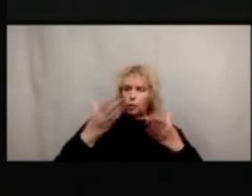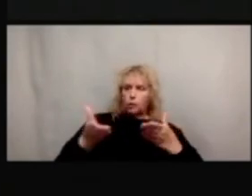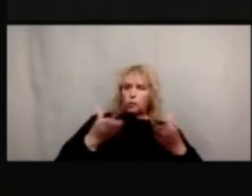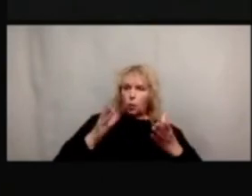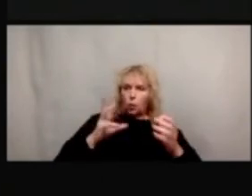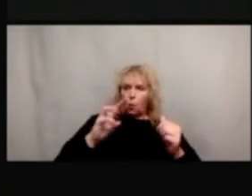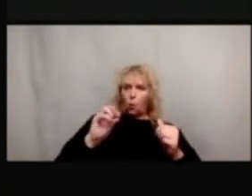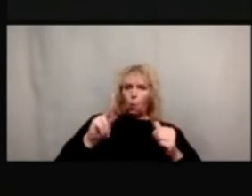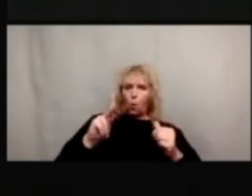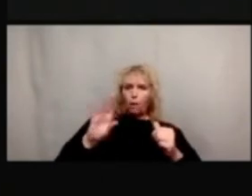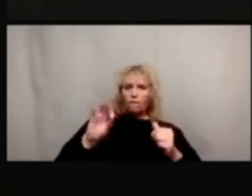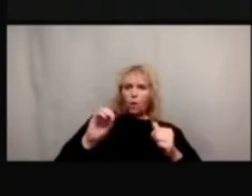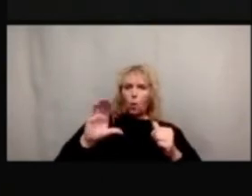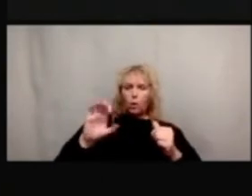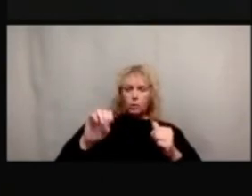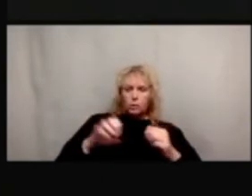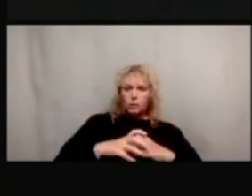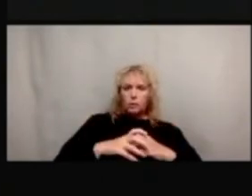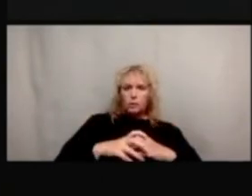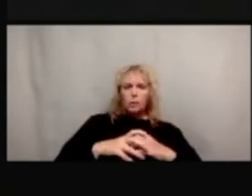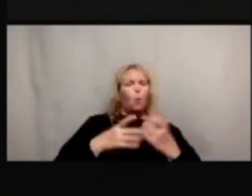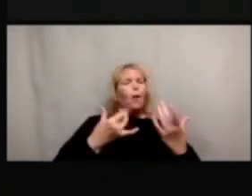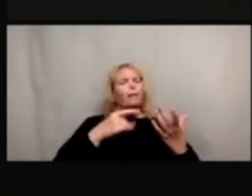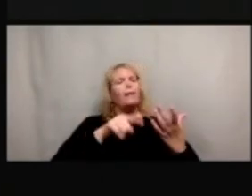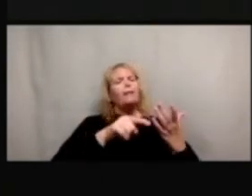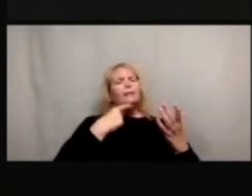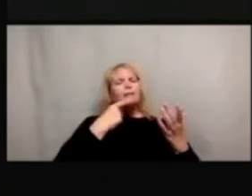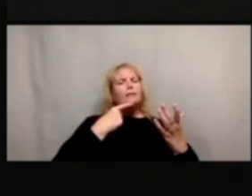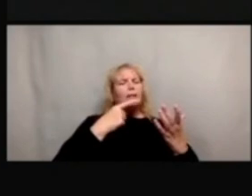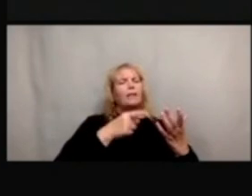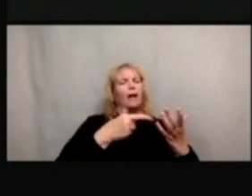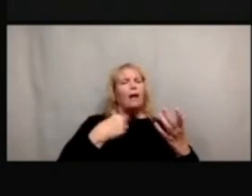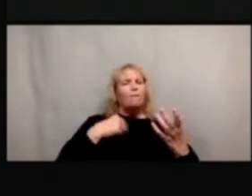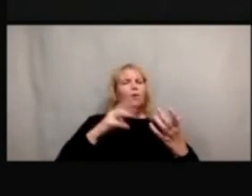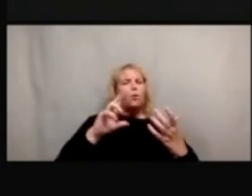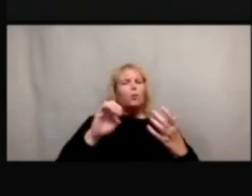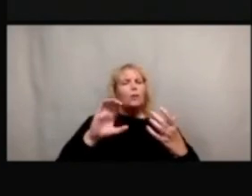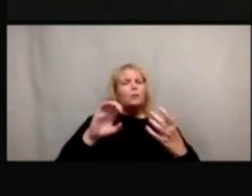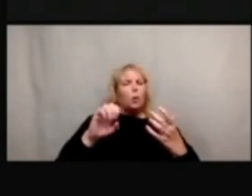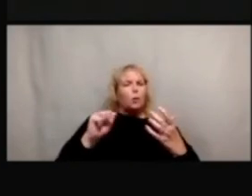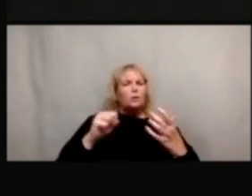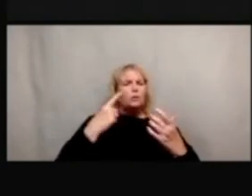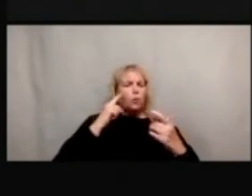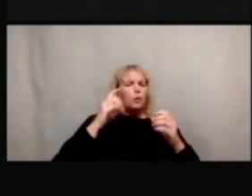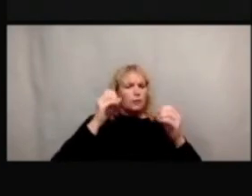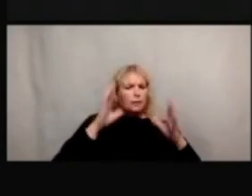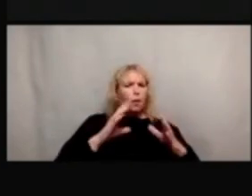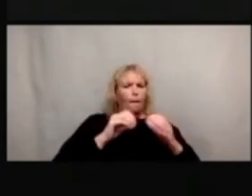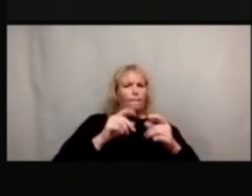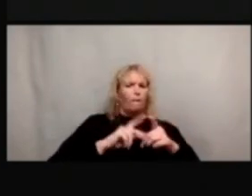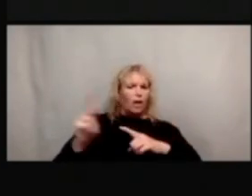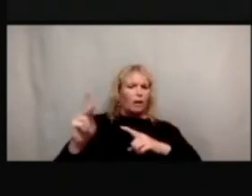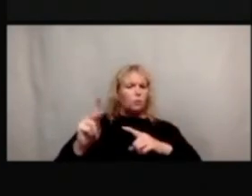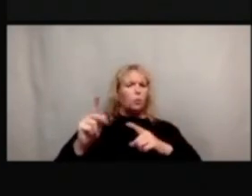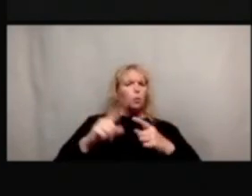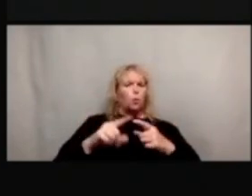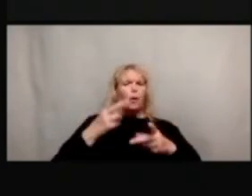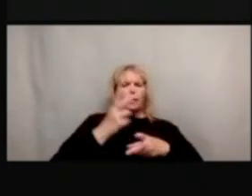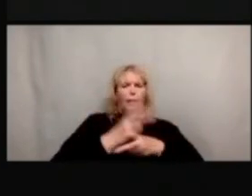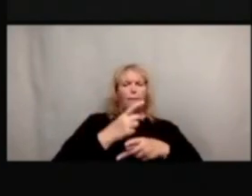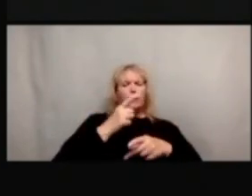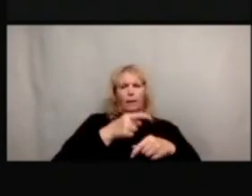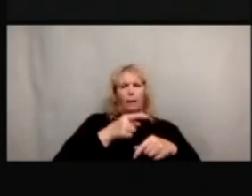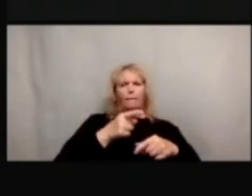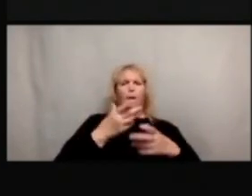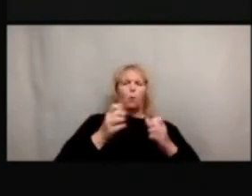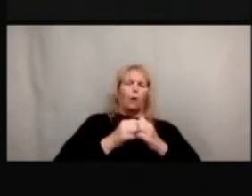and how to Yeah, it support said, youth are there serving workforce? resources for teachers and other professionals who work with children to help them, like with their